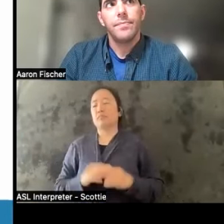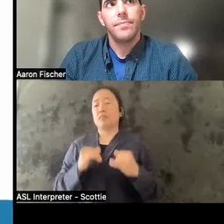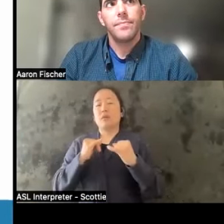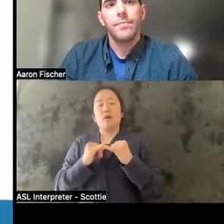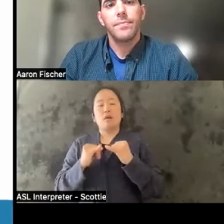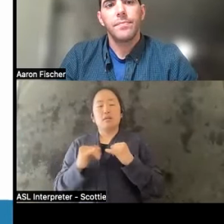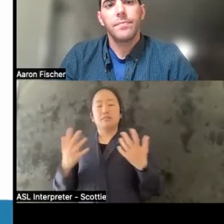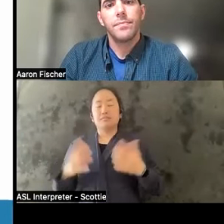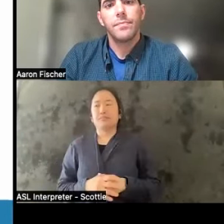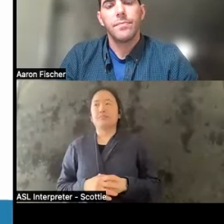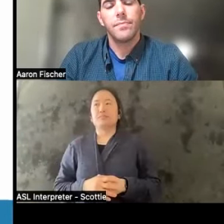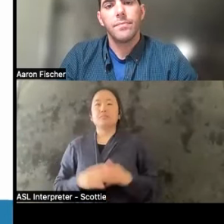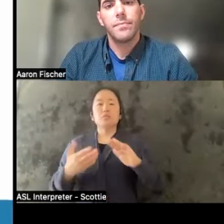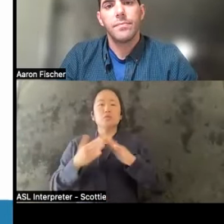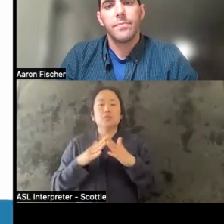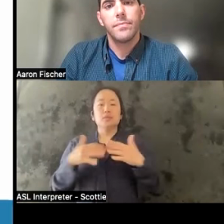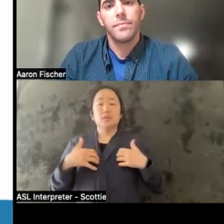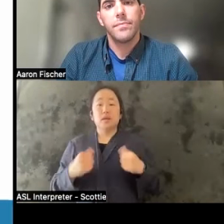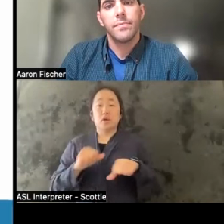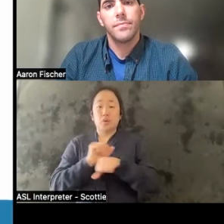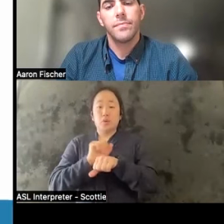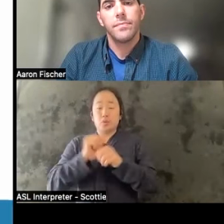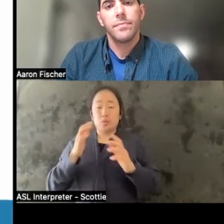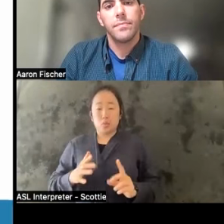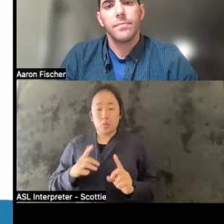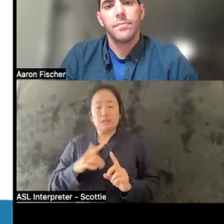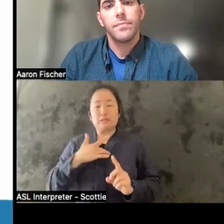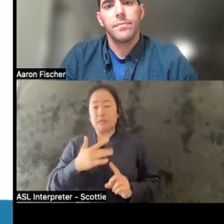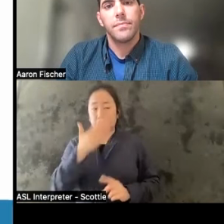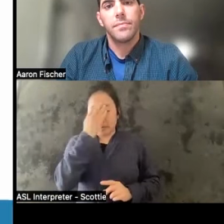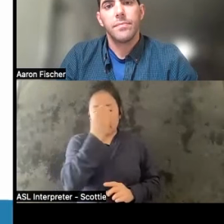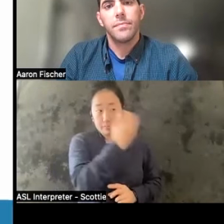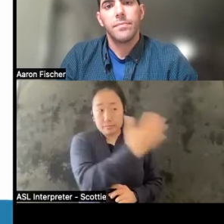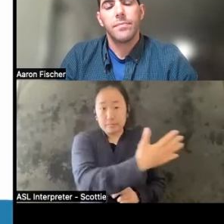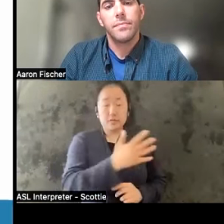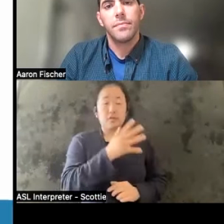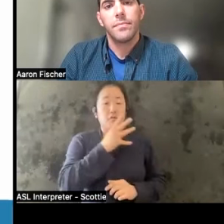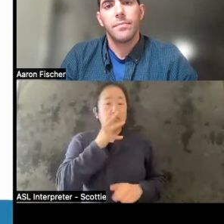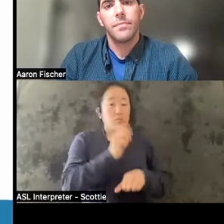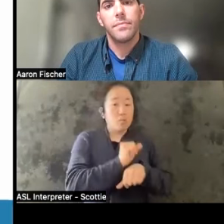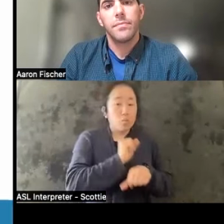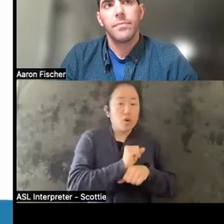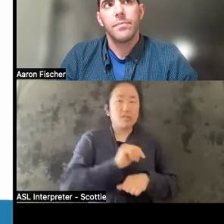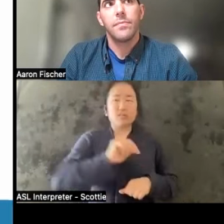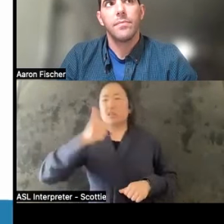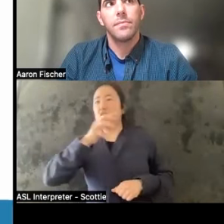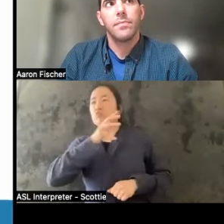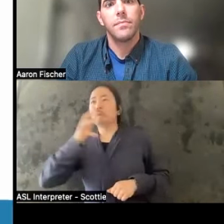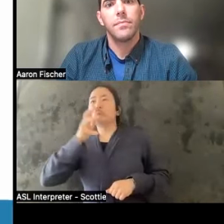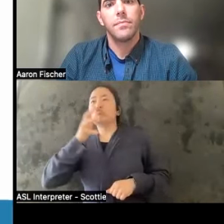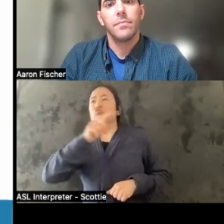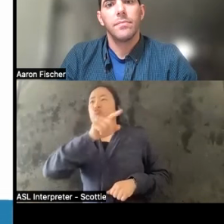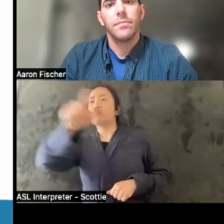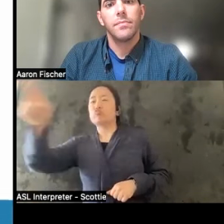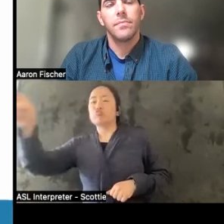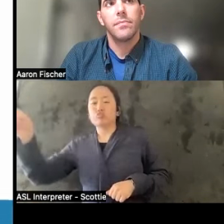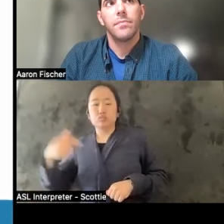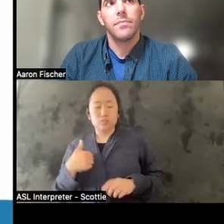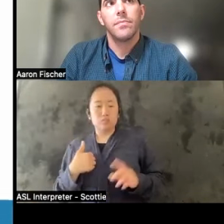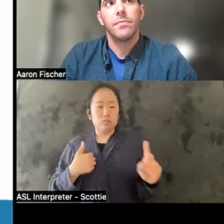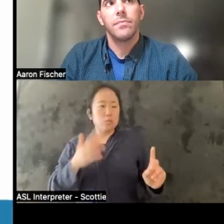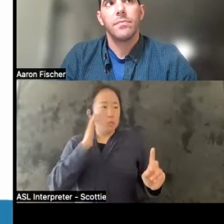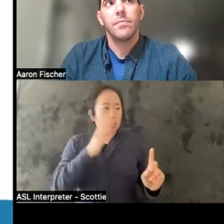community health workers often will advise farm workers and other agricultural workers on ways to communicate with their employees or